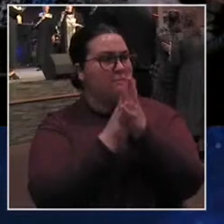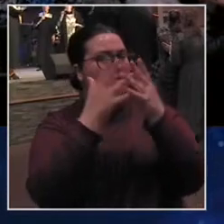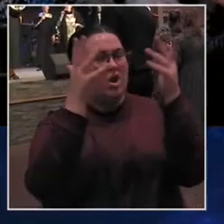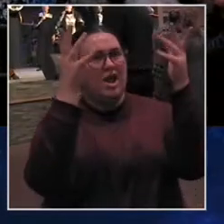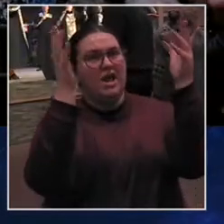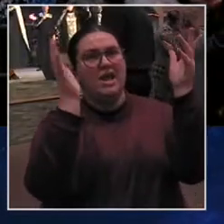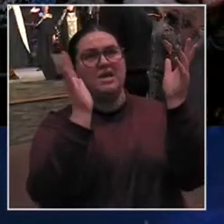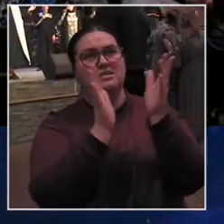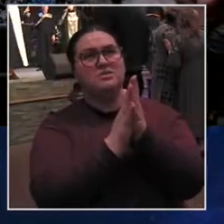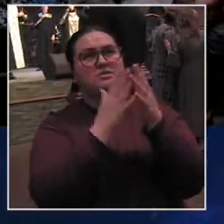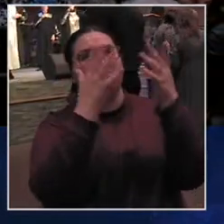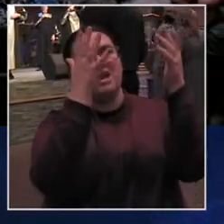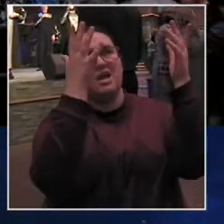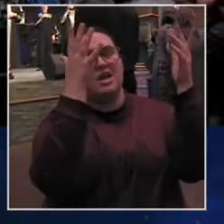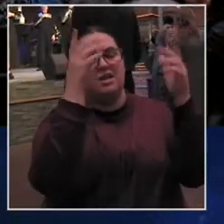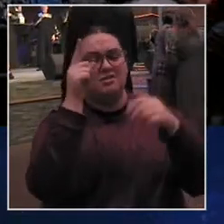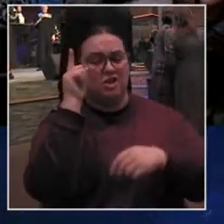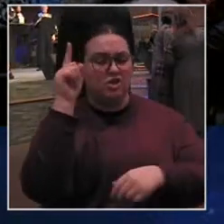We praise you. We praise you.